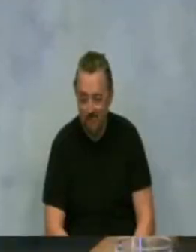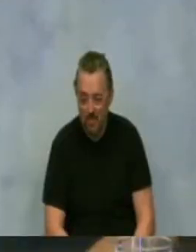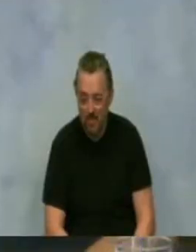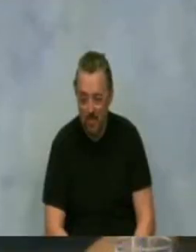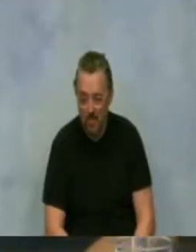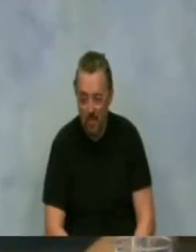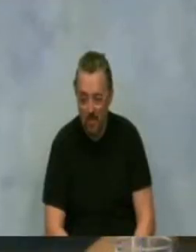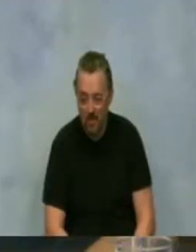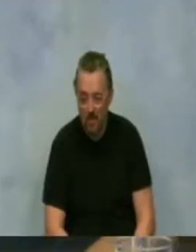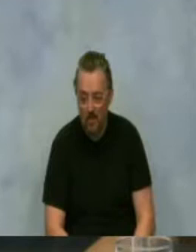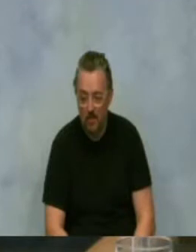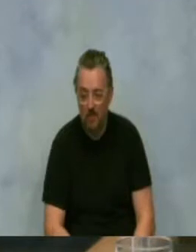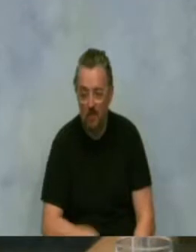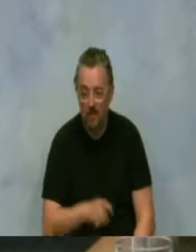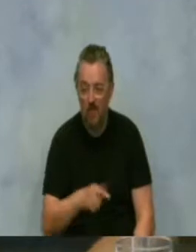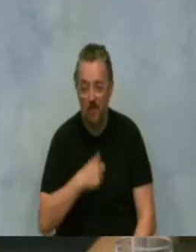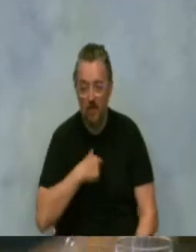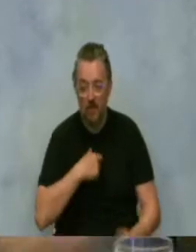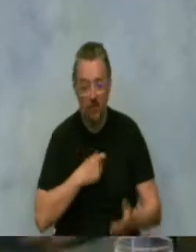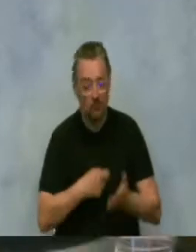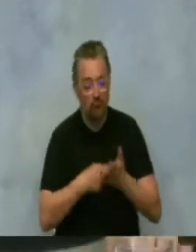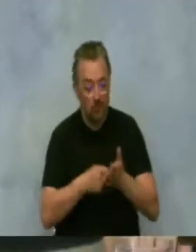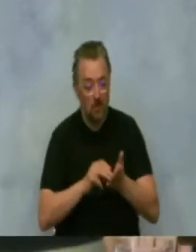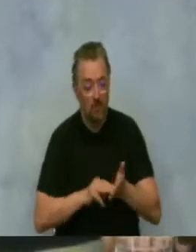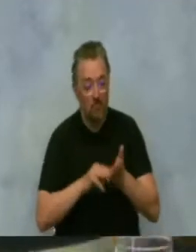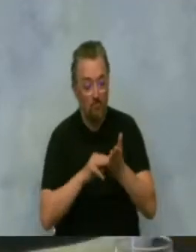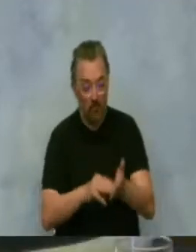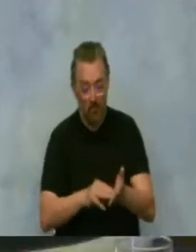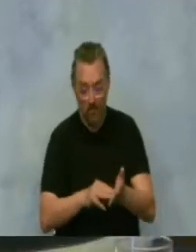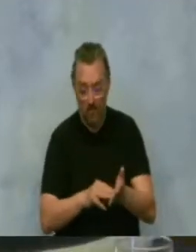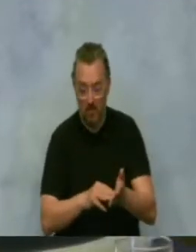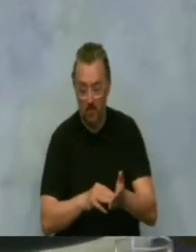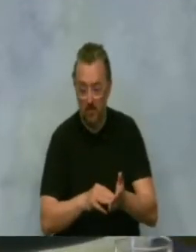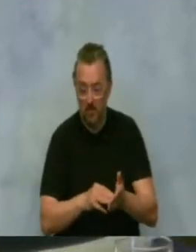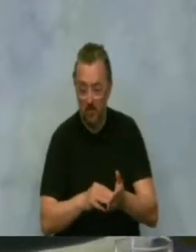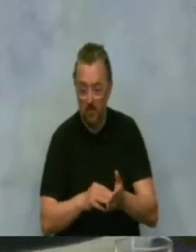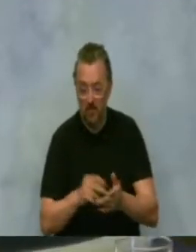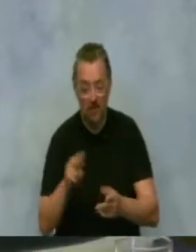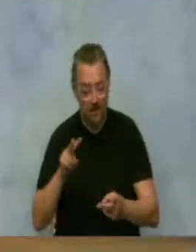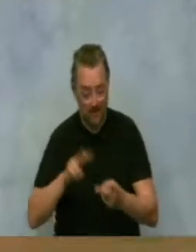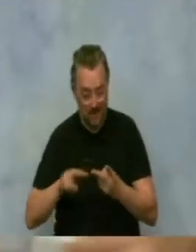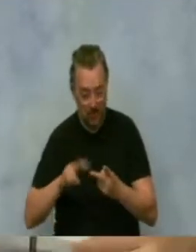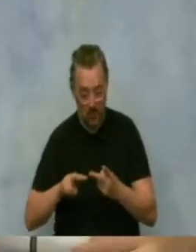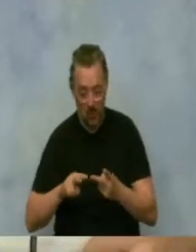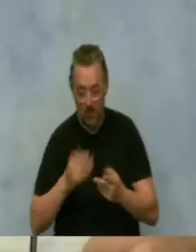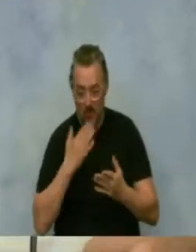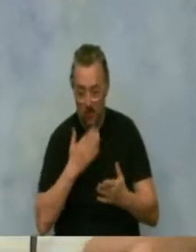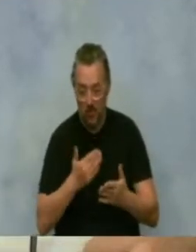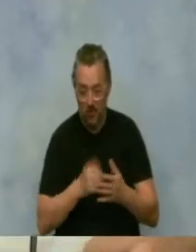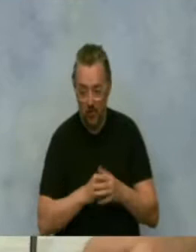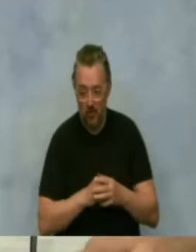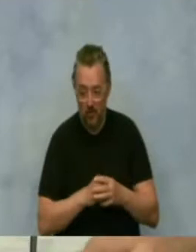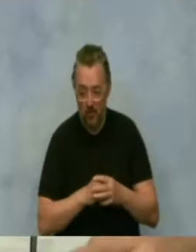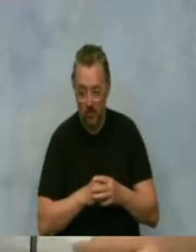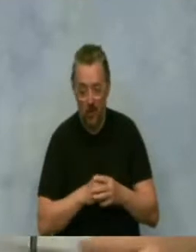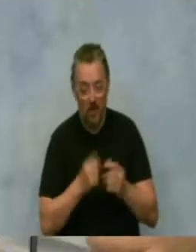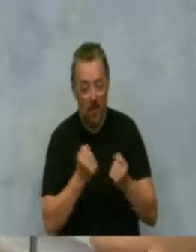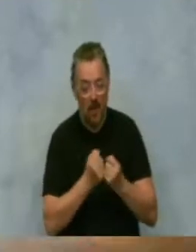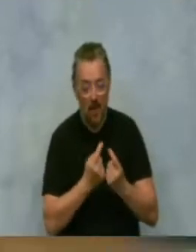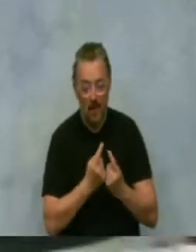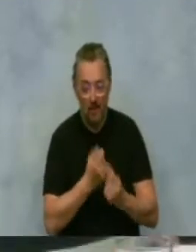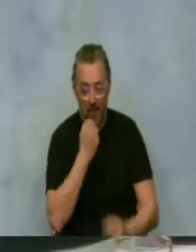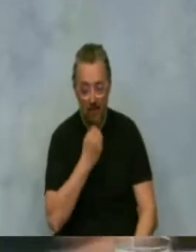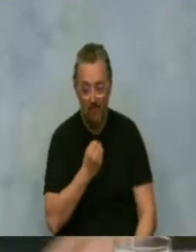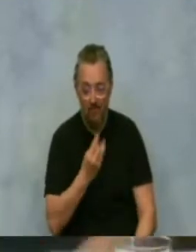more questions. I'll move that recommendation. I'll second it. Thank you very much. Item 14 on